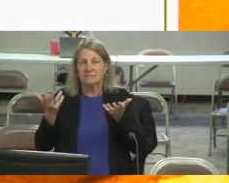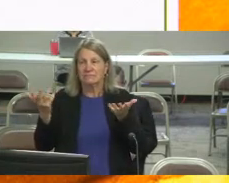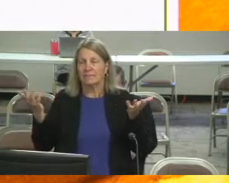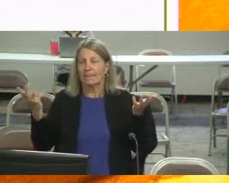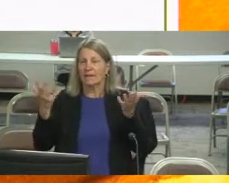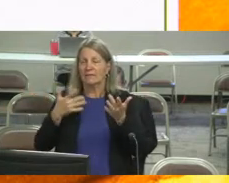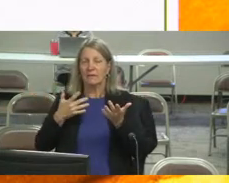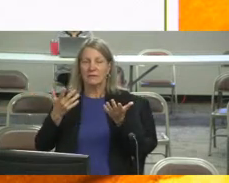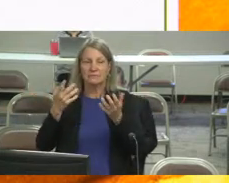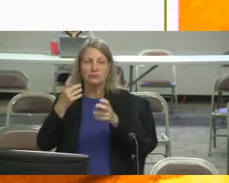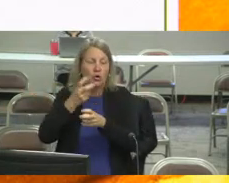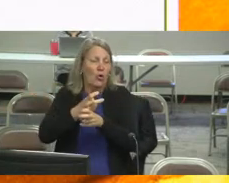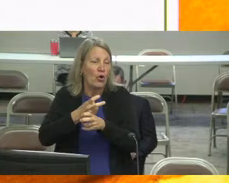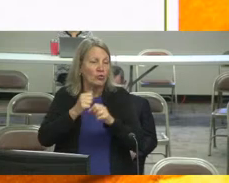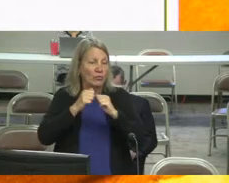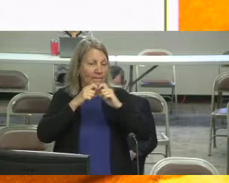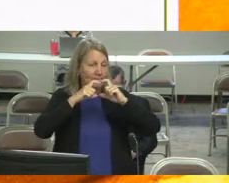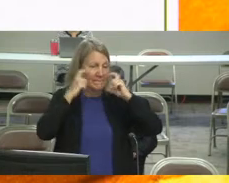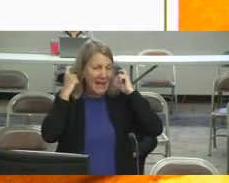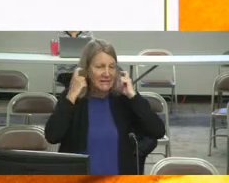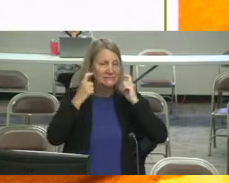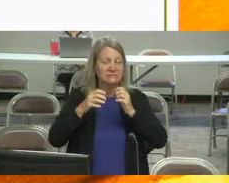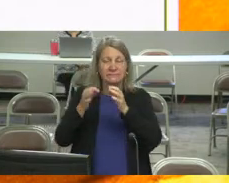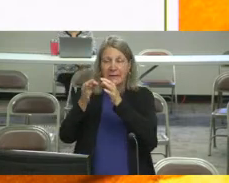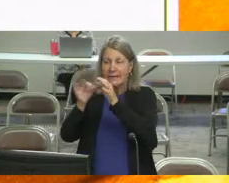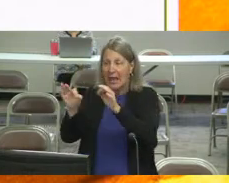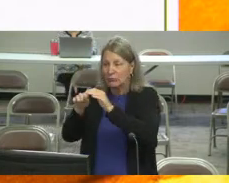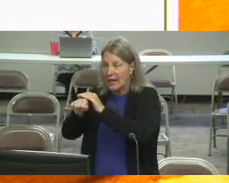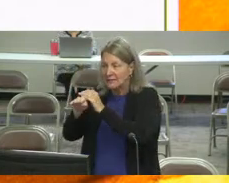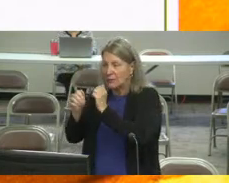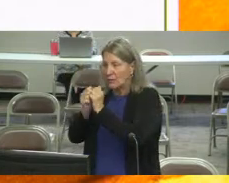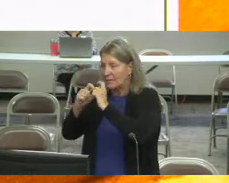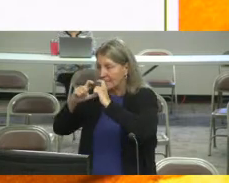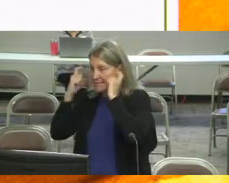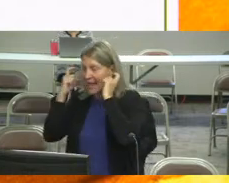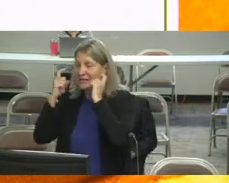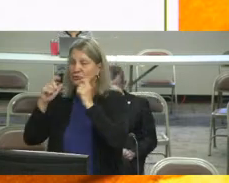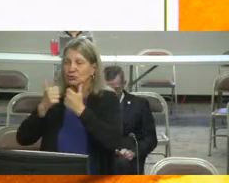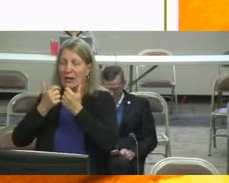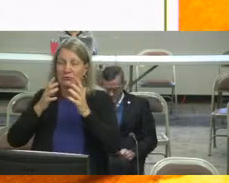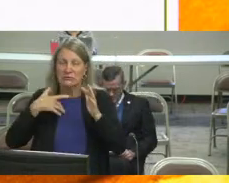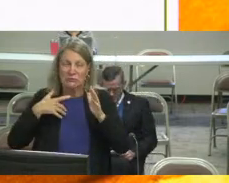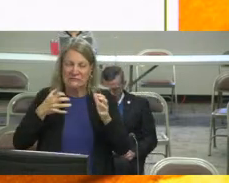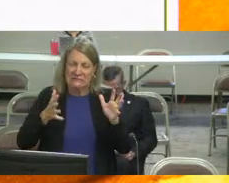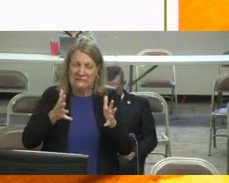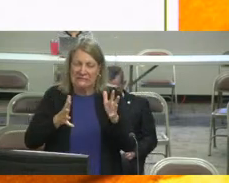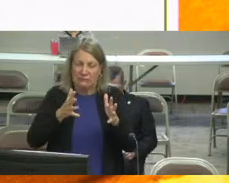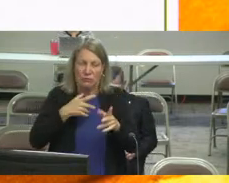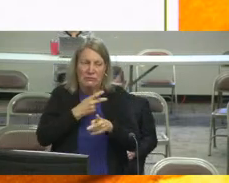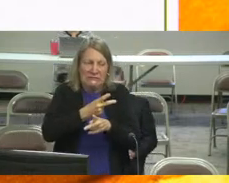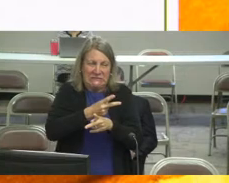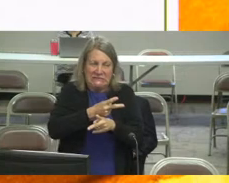few students due to dropouts because it was so hard during masks and to maintain adequate language access